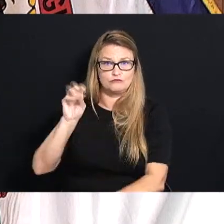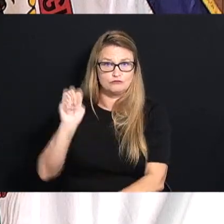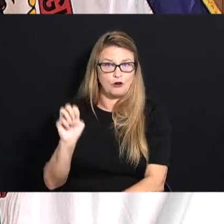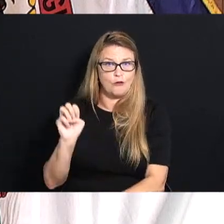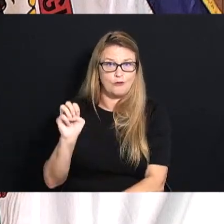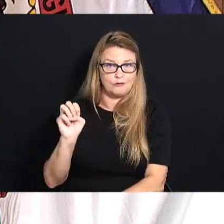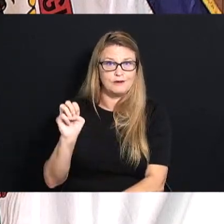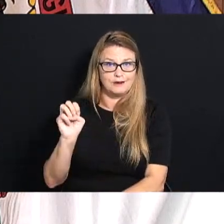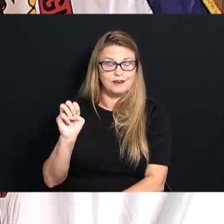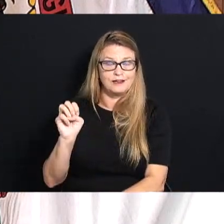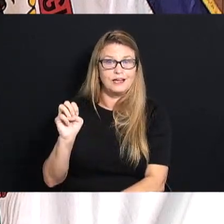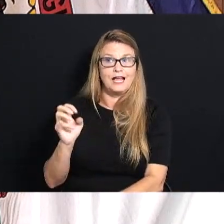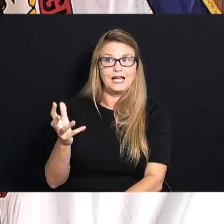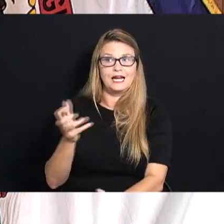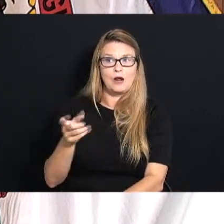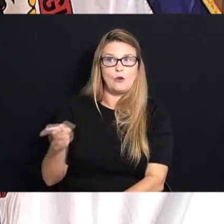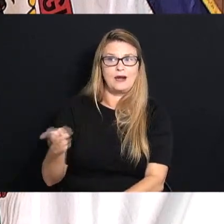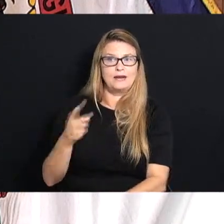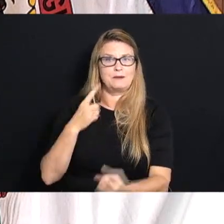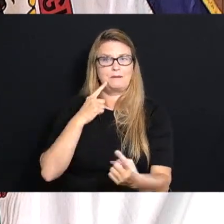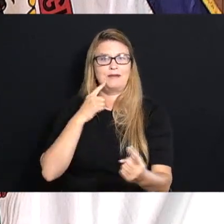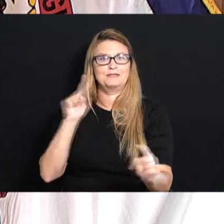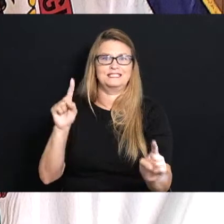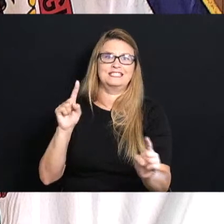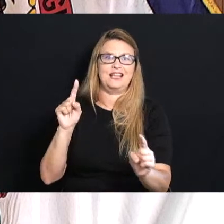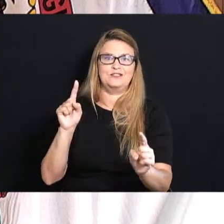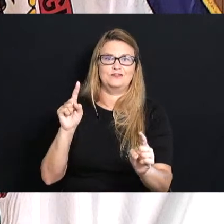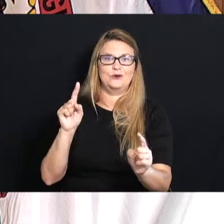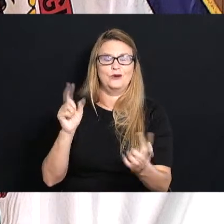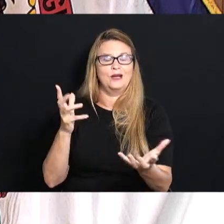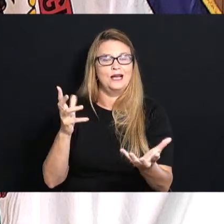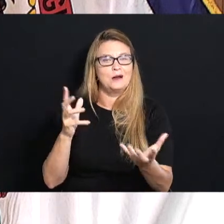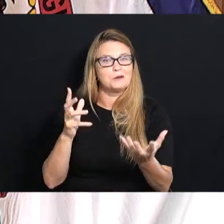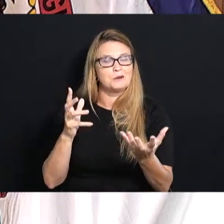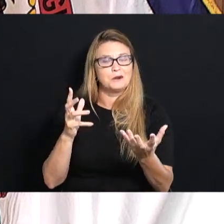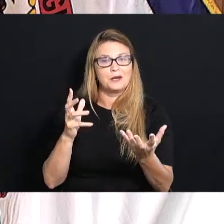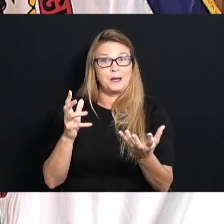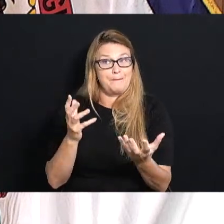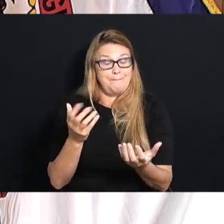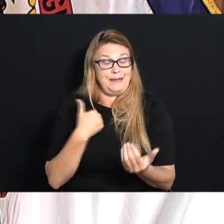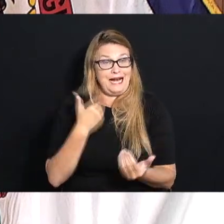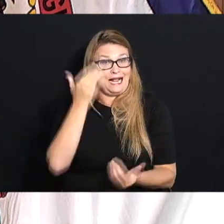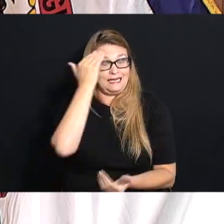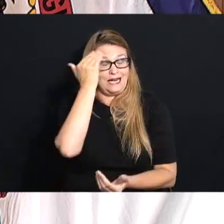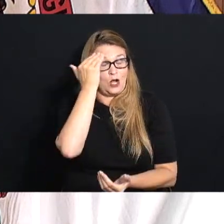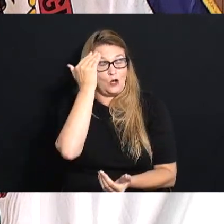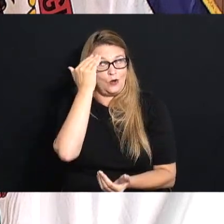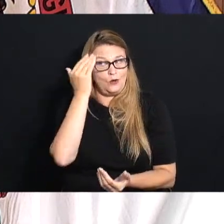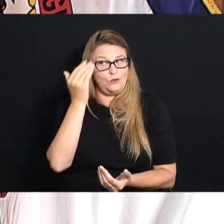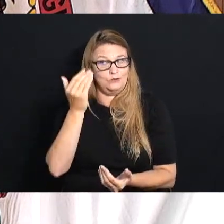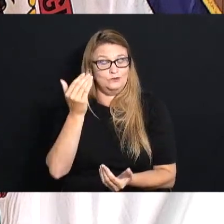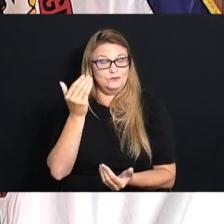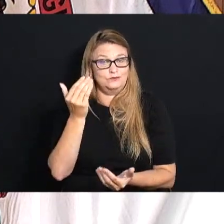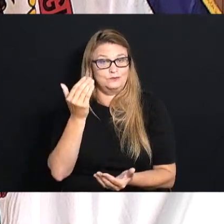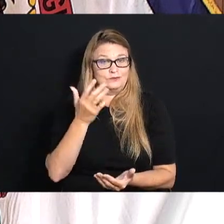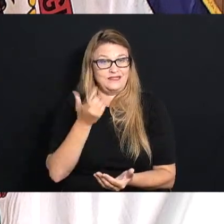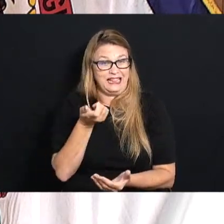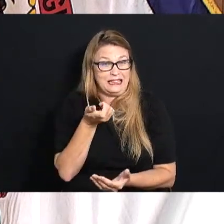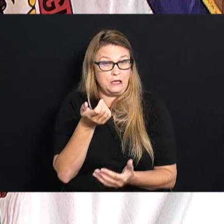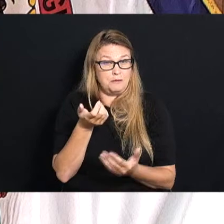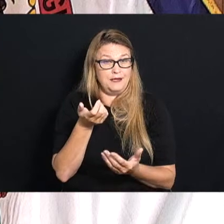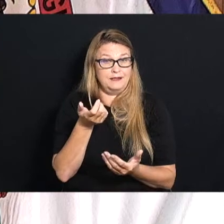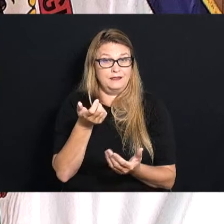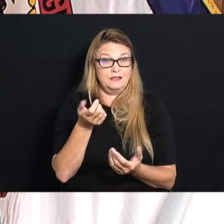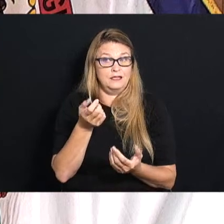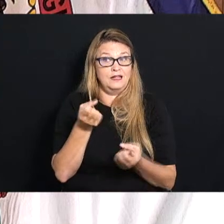and I want him to be so successful it's off the chart. But all I can tell you, based on what I know right now, there's a